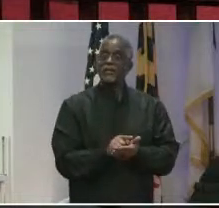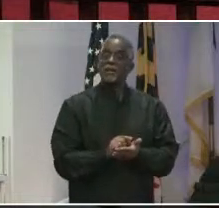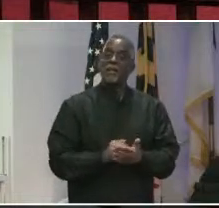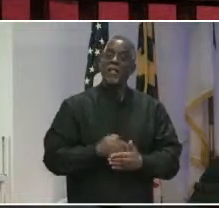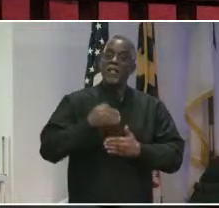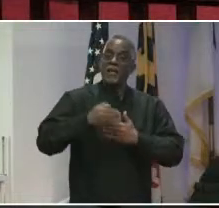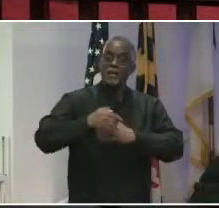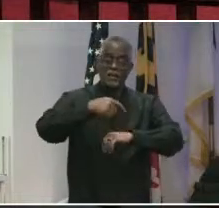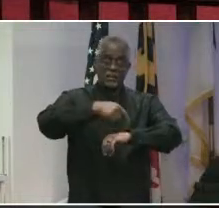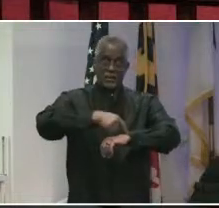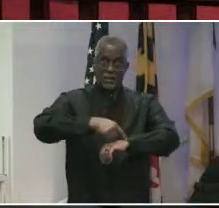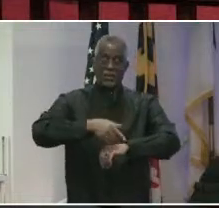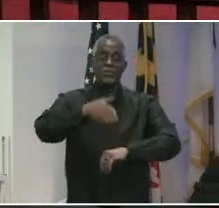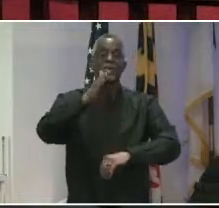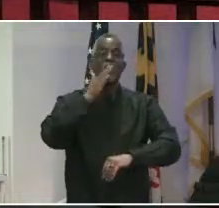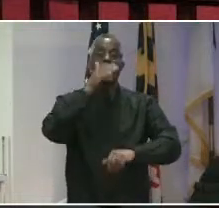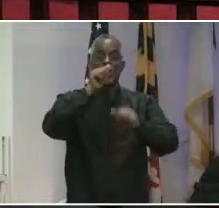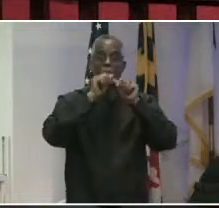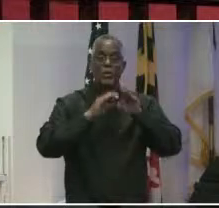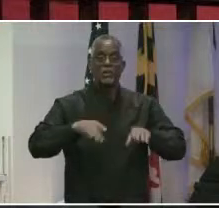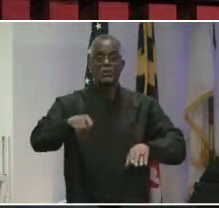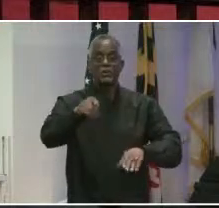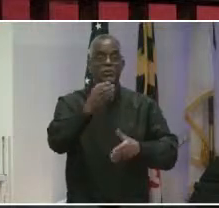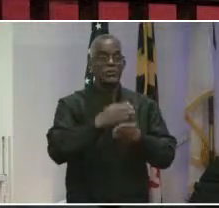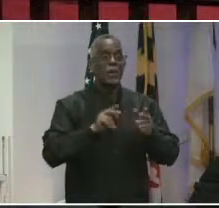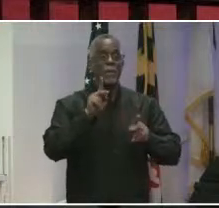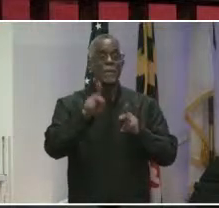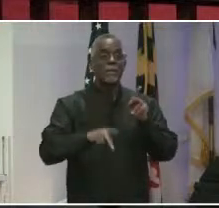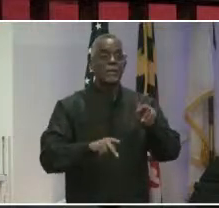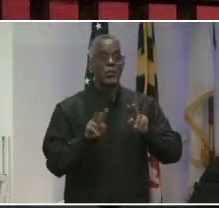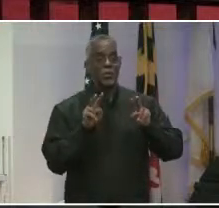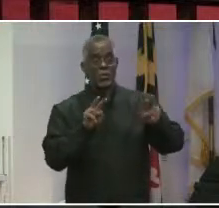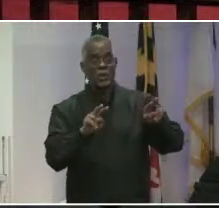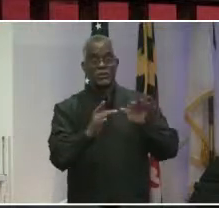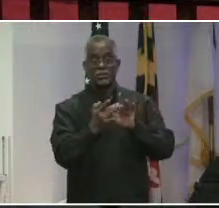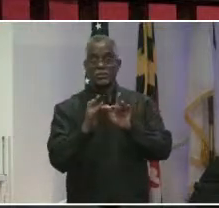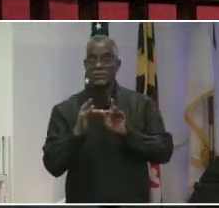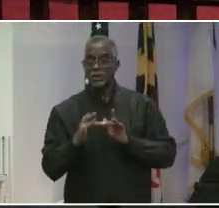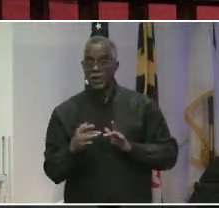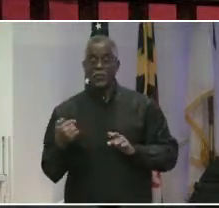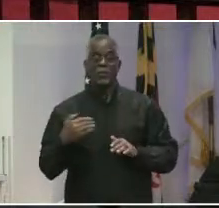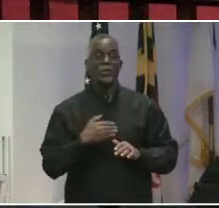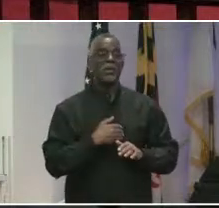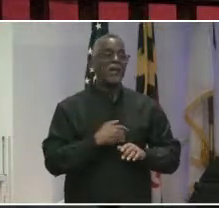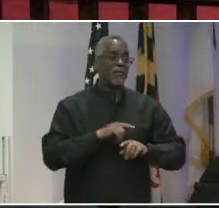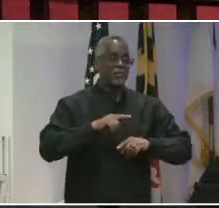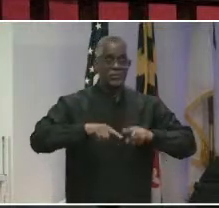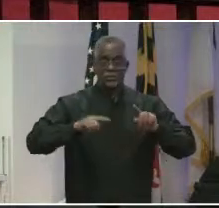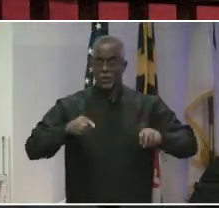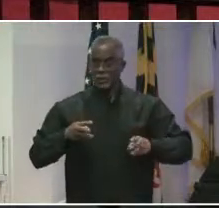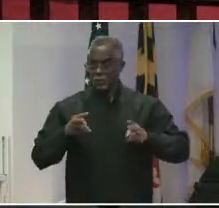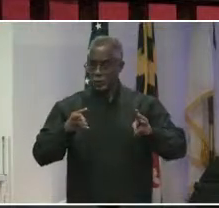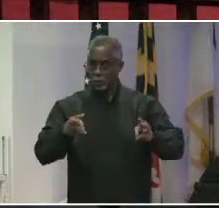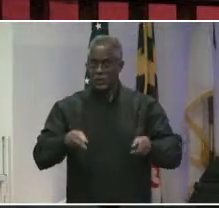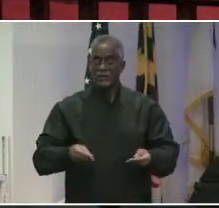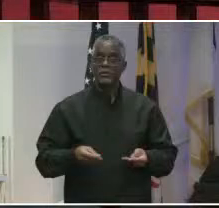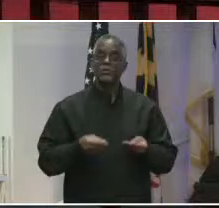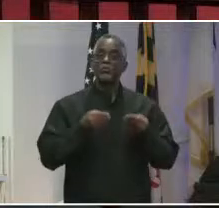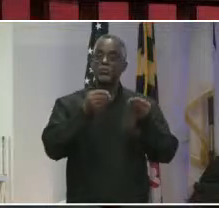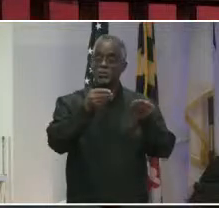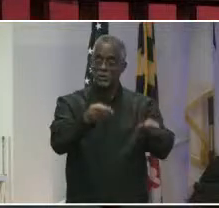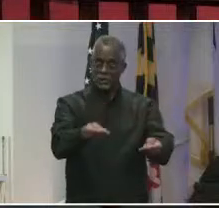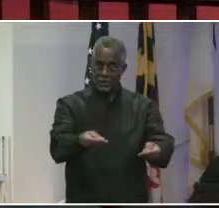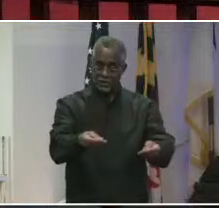give online. They'll put that on the screen. We have Easy Tithe. We have Cash App. So some, and we have, you can go on